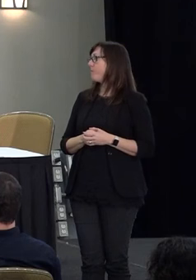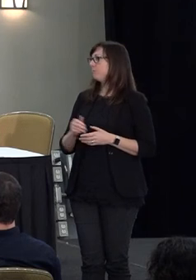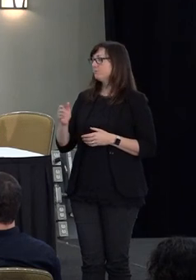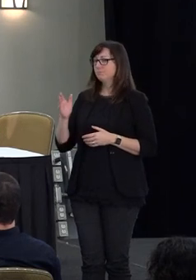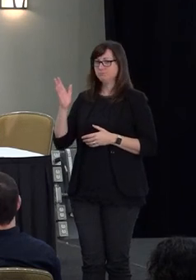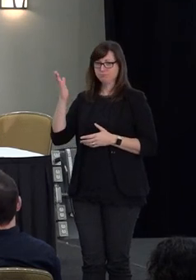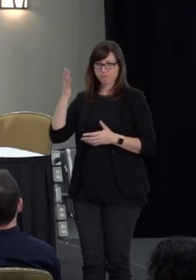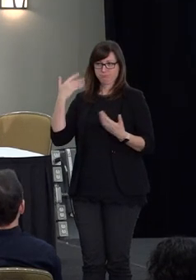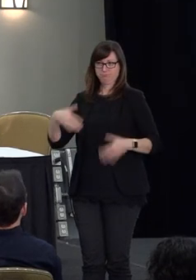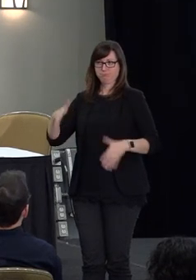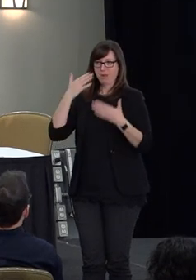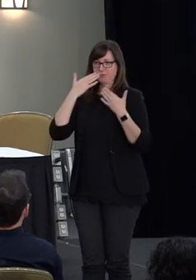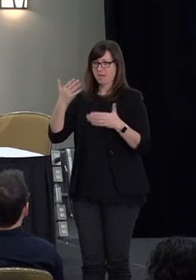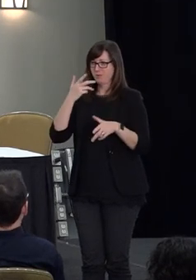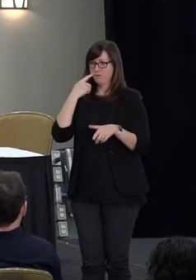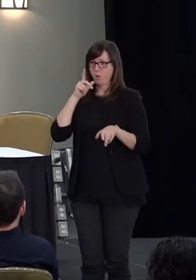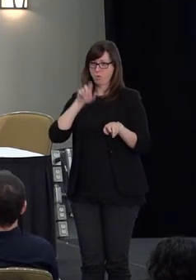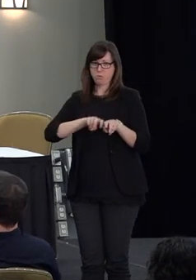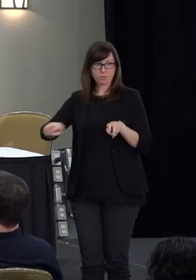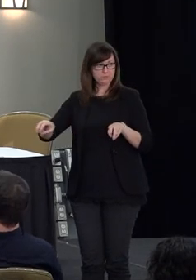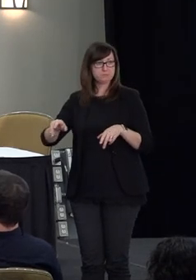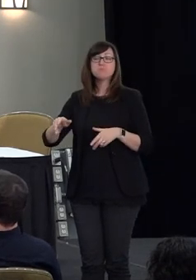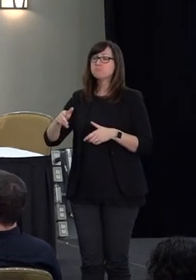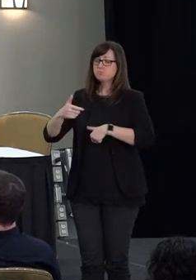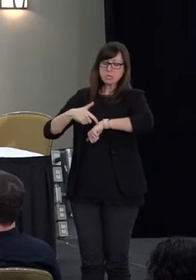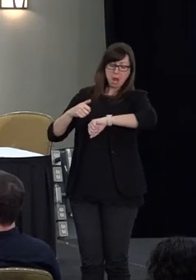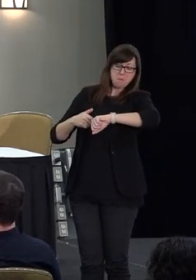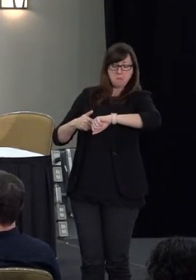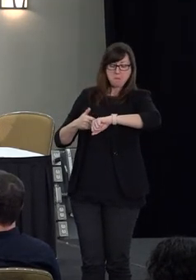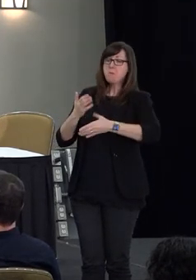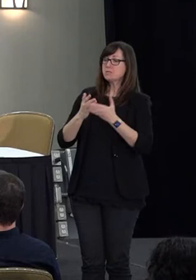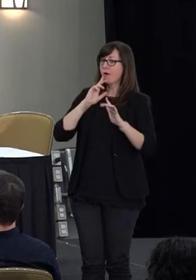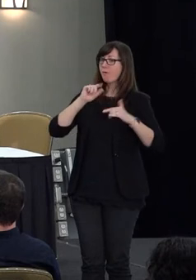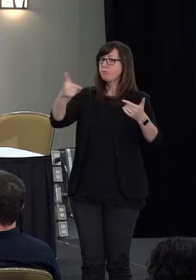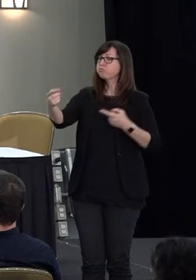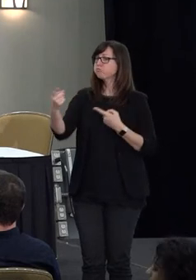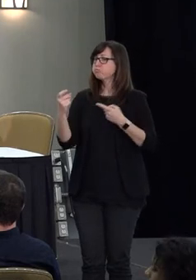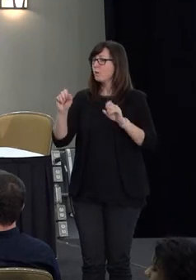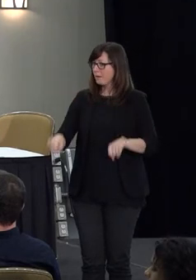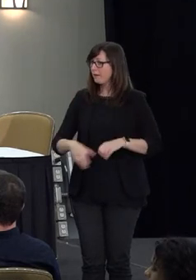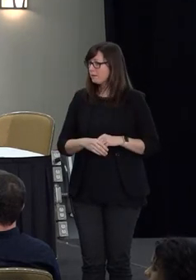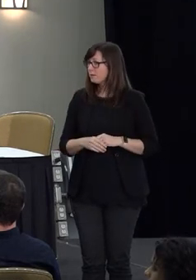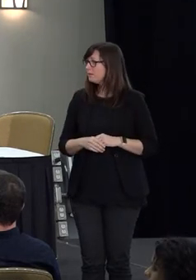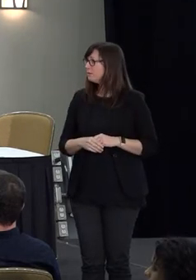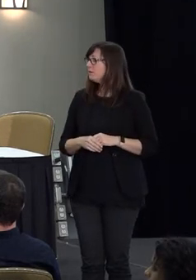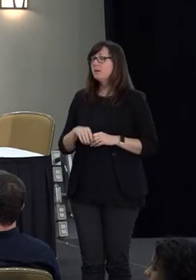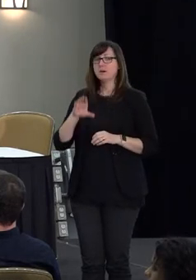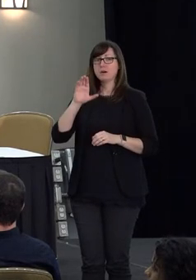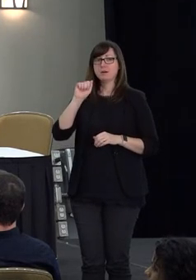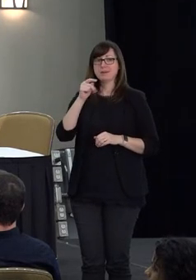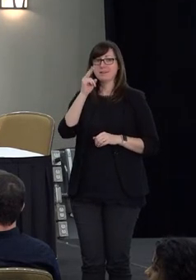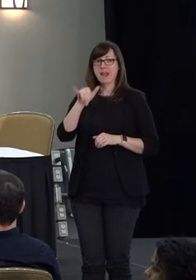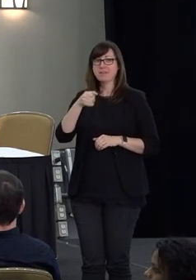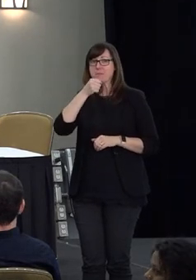Thank you very much, everybody on the panel. We do have time for questions from the floor. And Kathy's got the